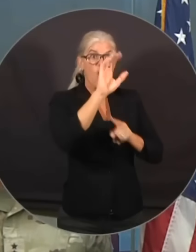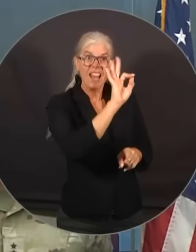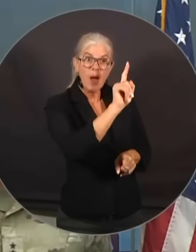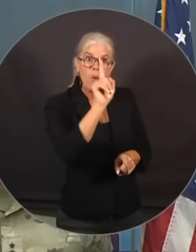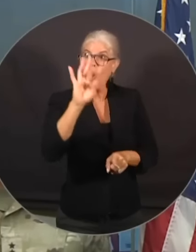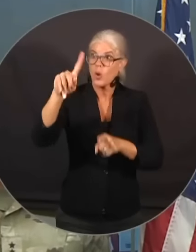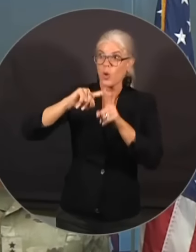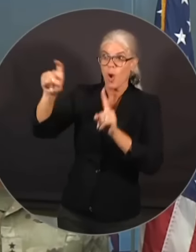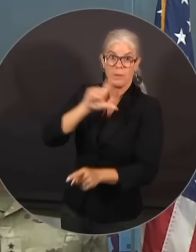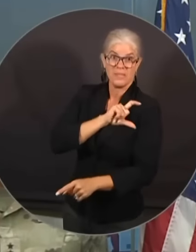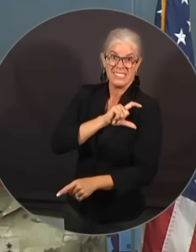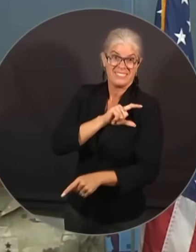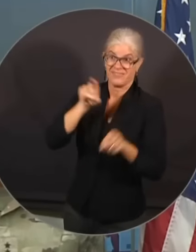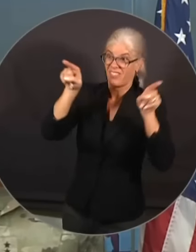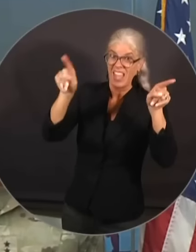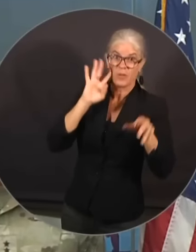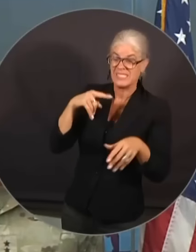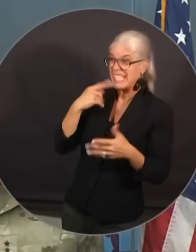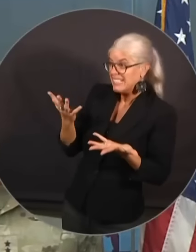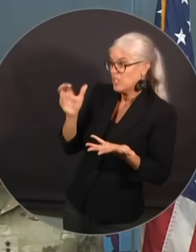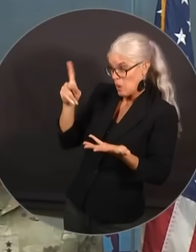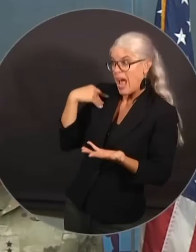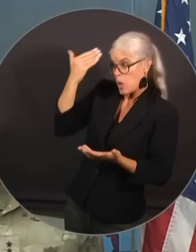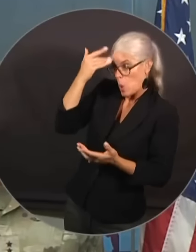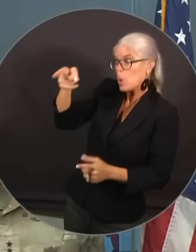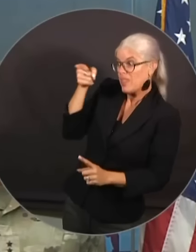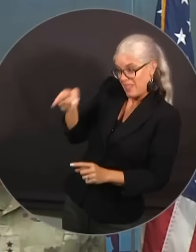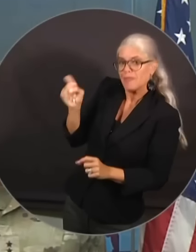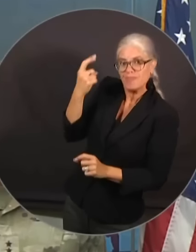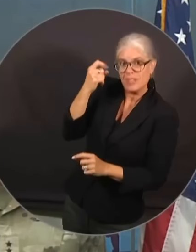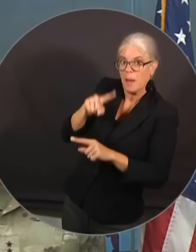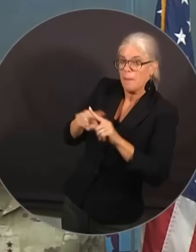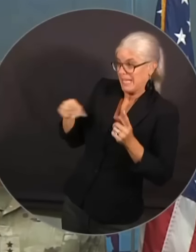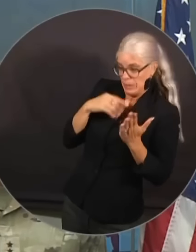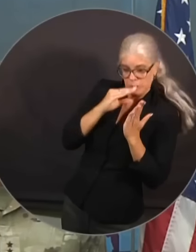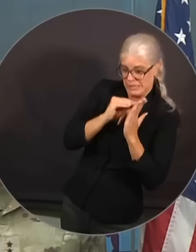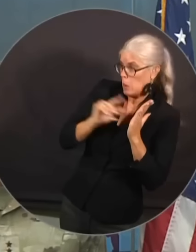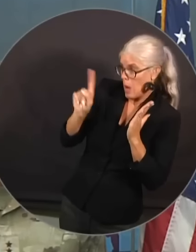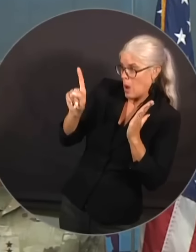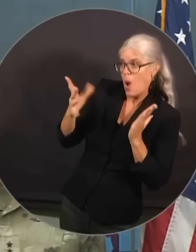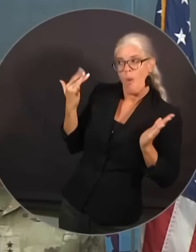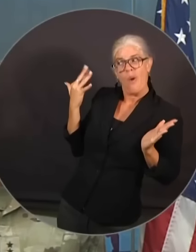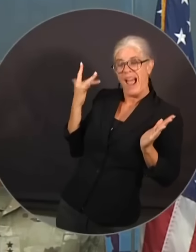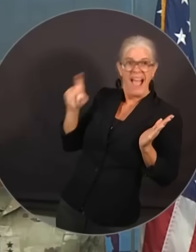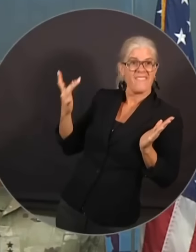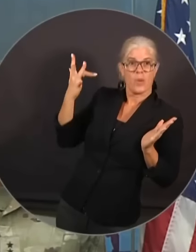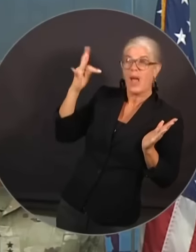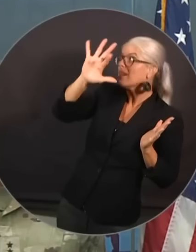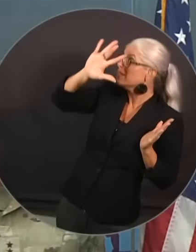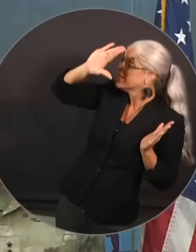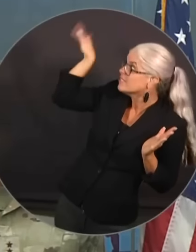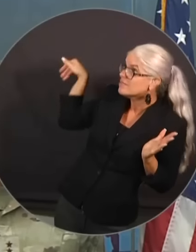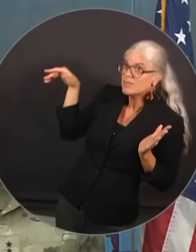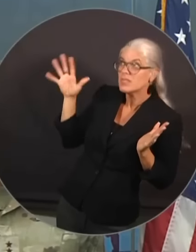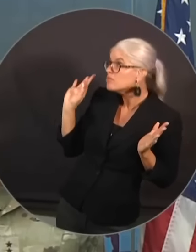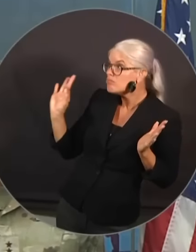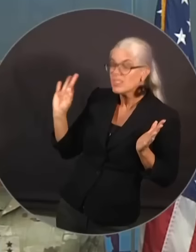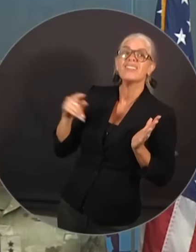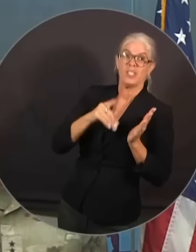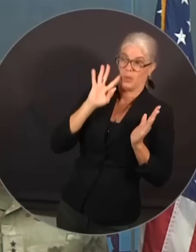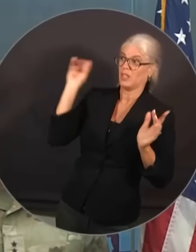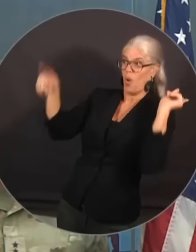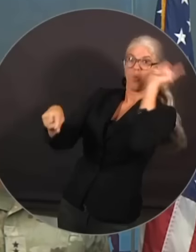department, they're going to say, OK, give me your name. Where are you at? As soon as it's safe to go, we'll send people. But they are going to wait for it to be